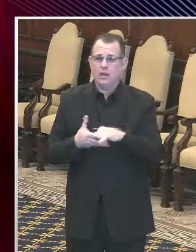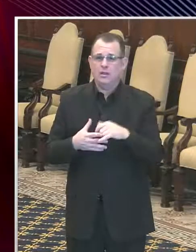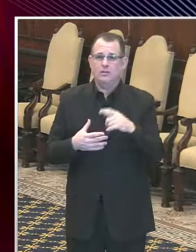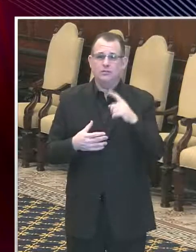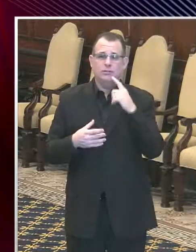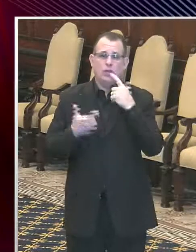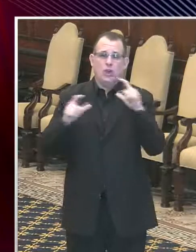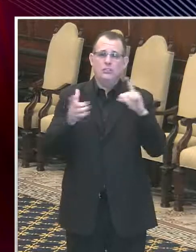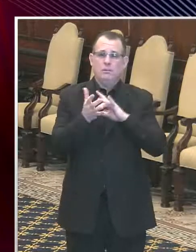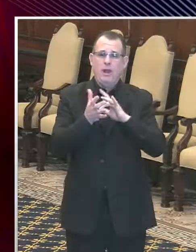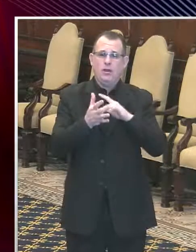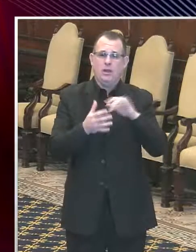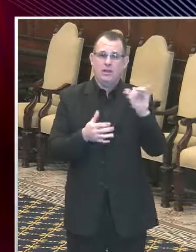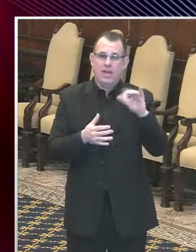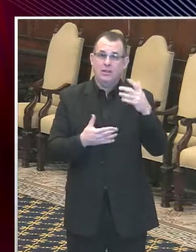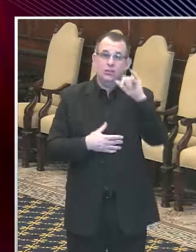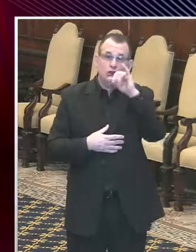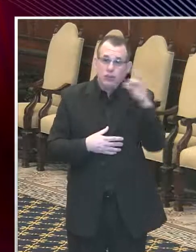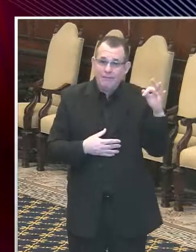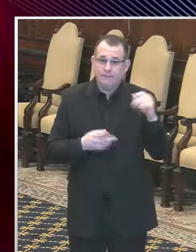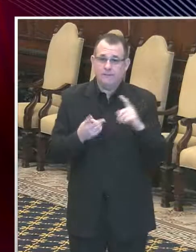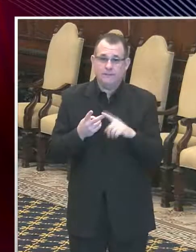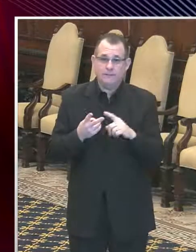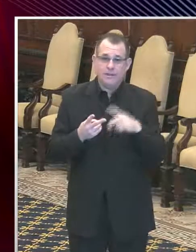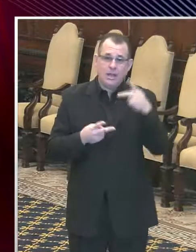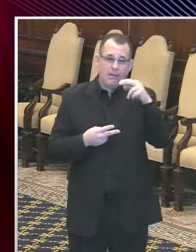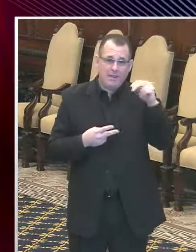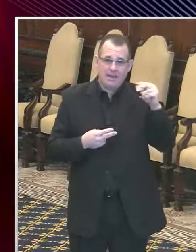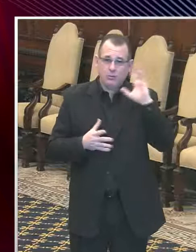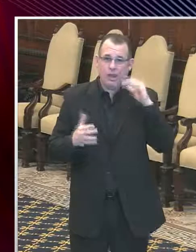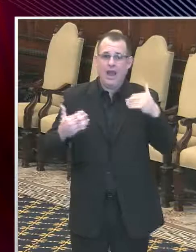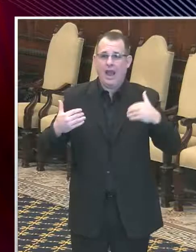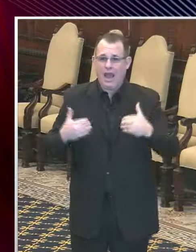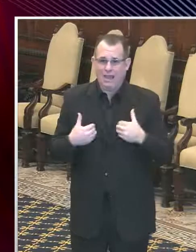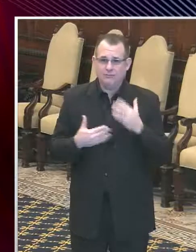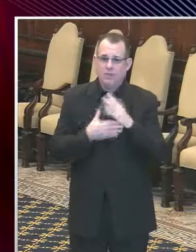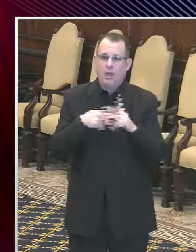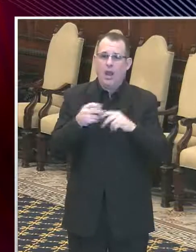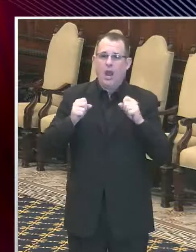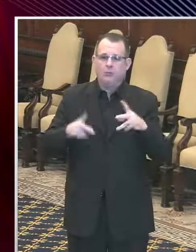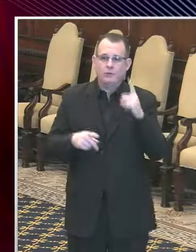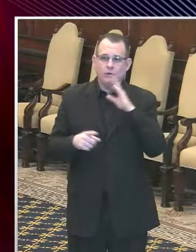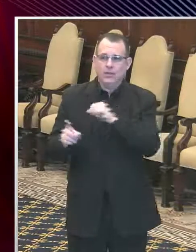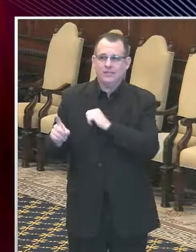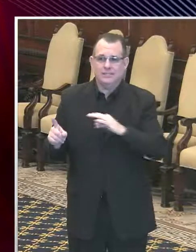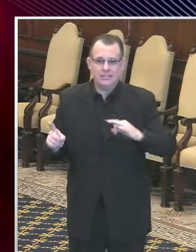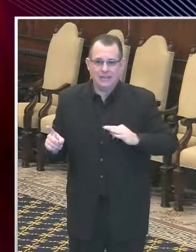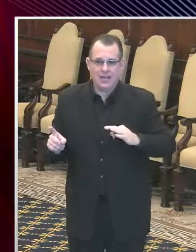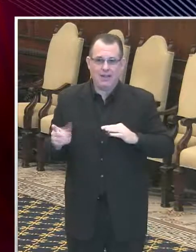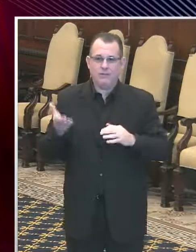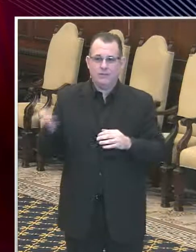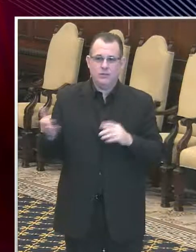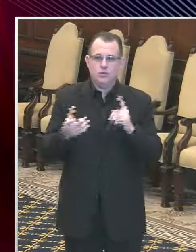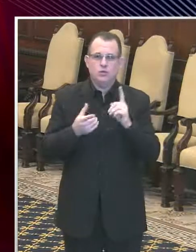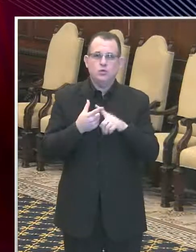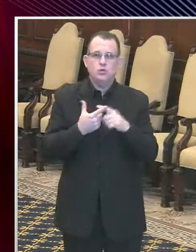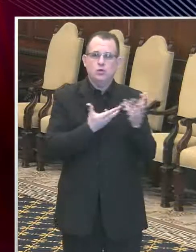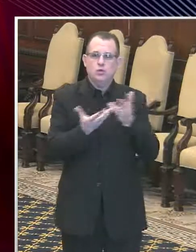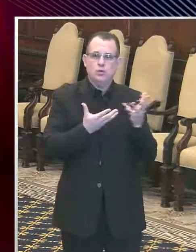institutions like Jefferson and Penn would have in-house some opportunity for their staff to talk to a professional about their